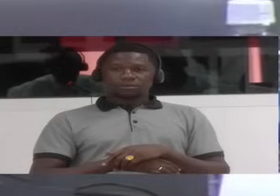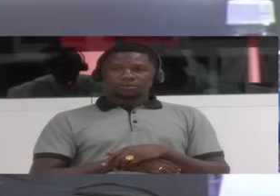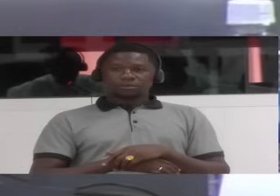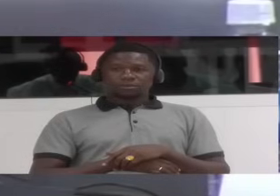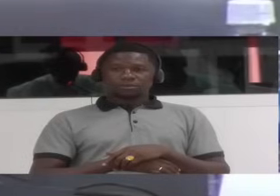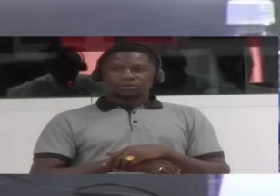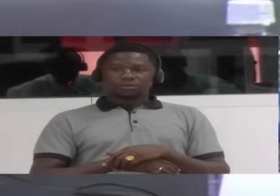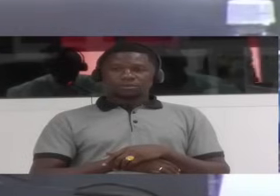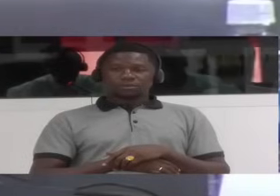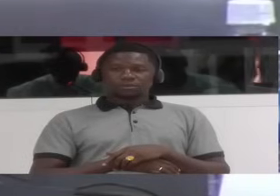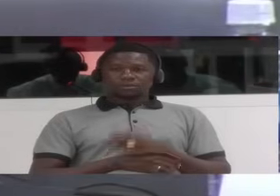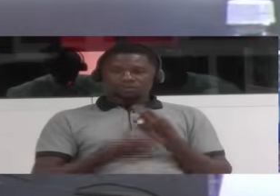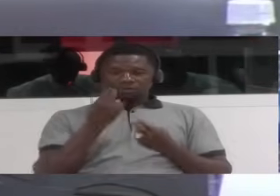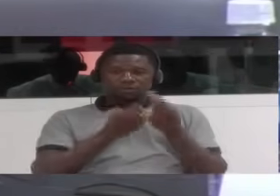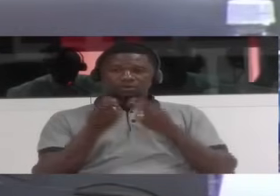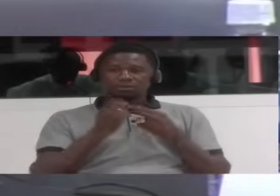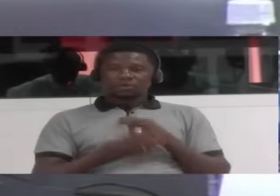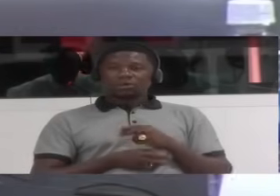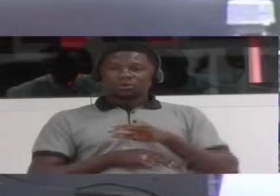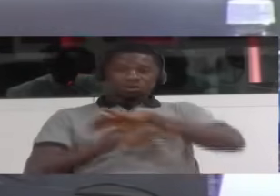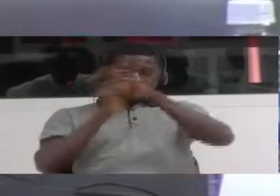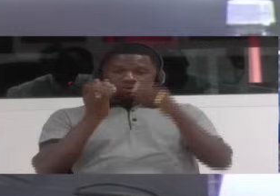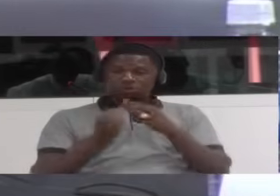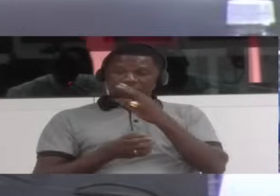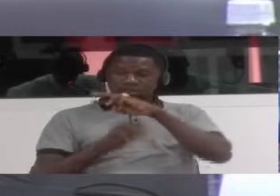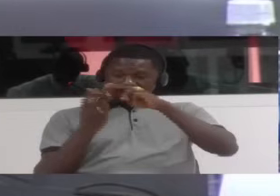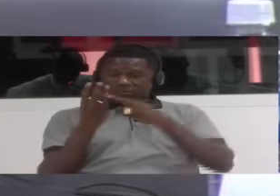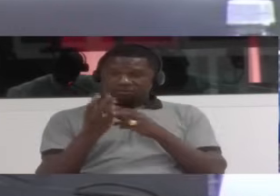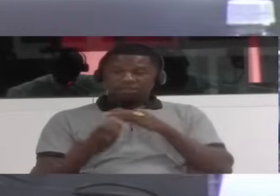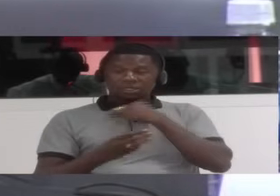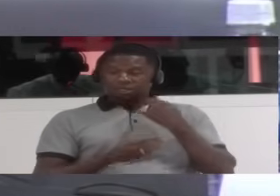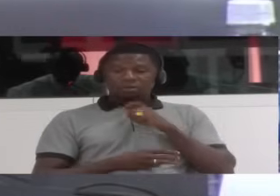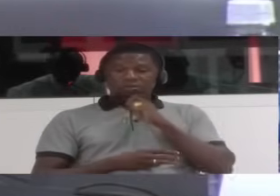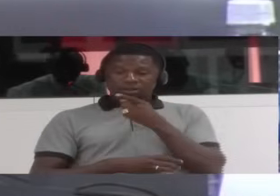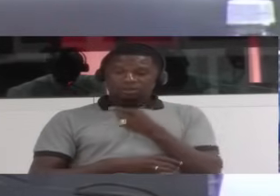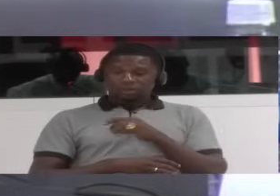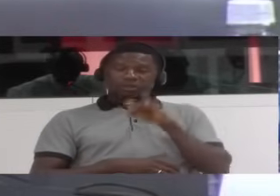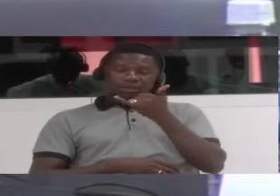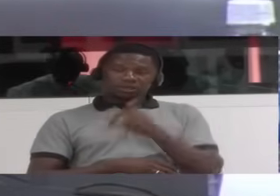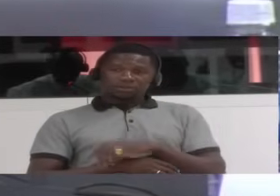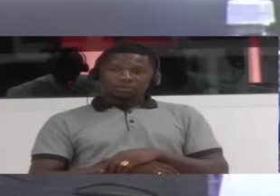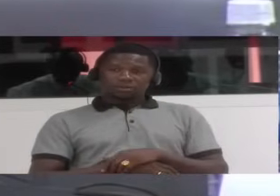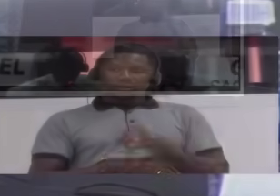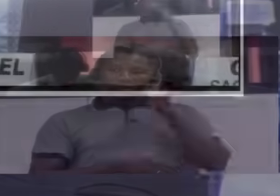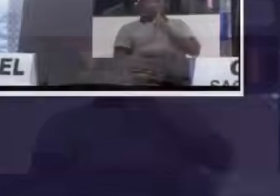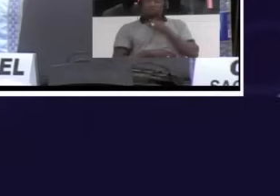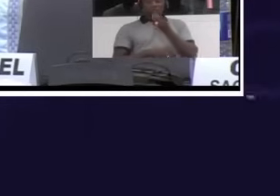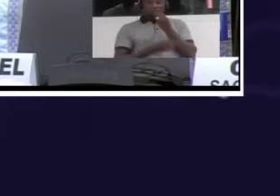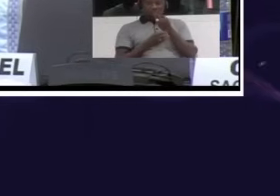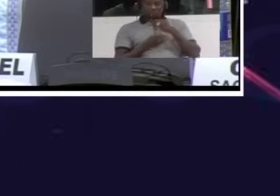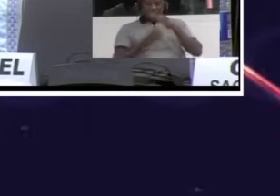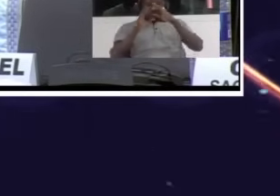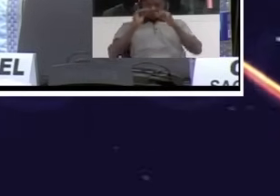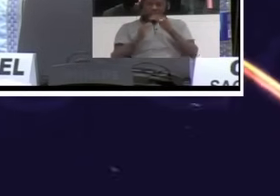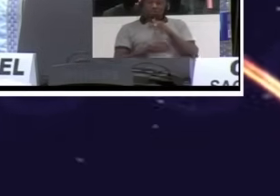I'd have to take that again. All three of you killed him? Yes, Council. You used to eat at his house? Yes,